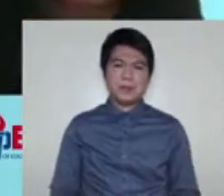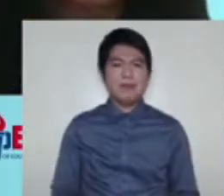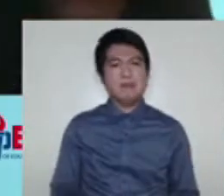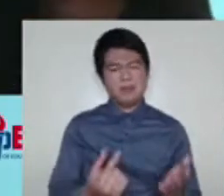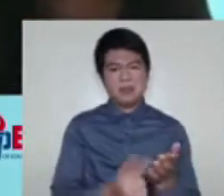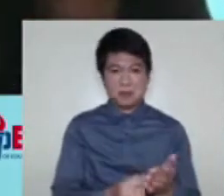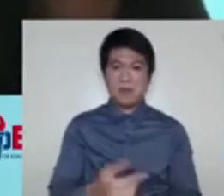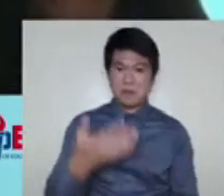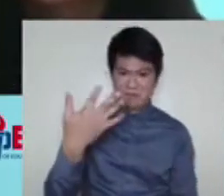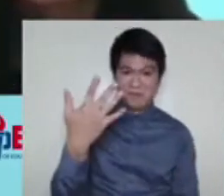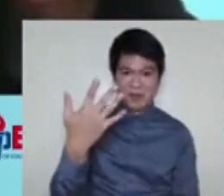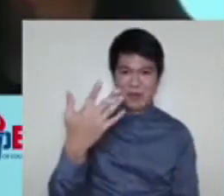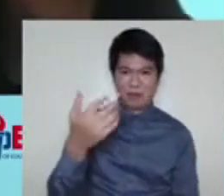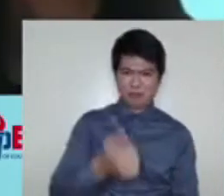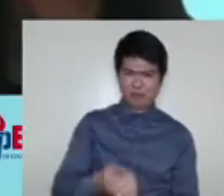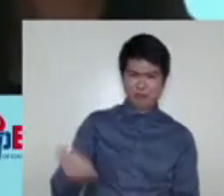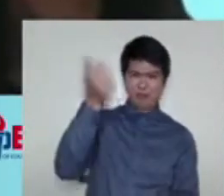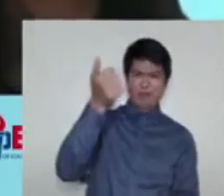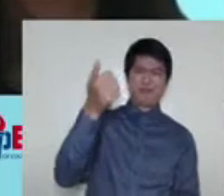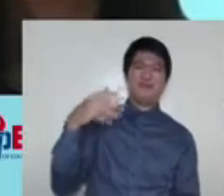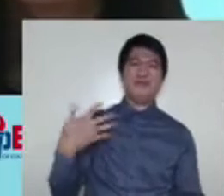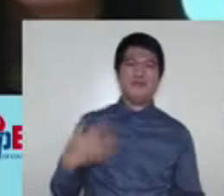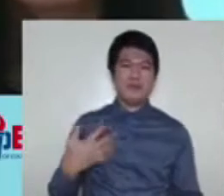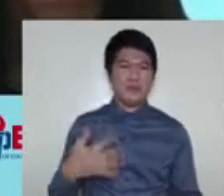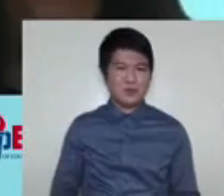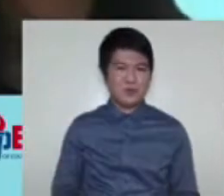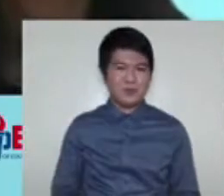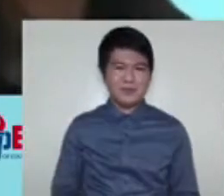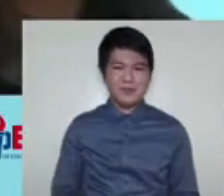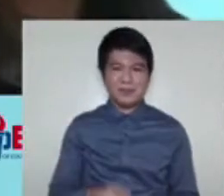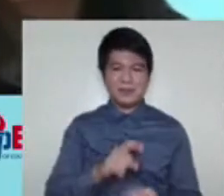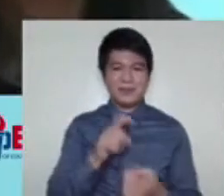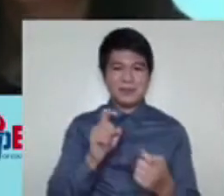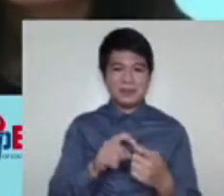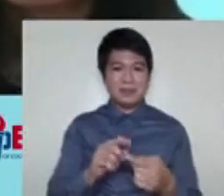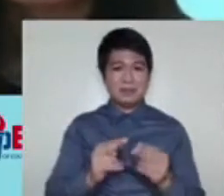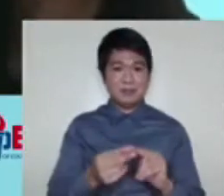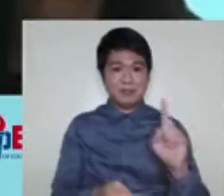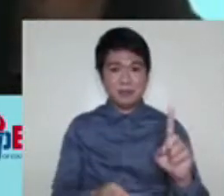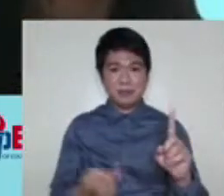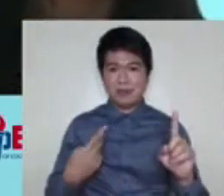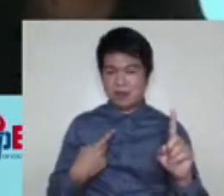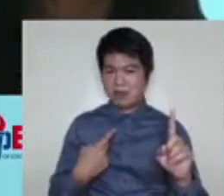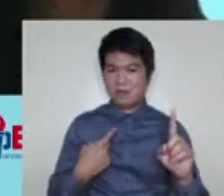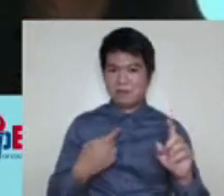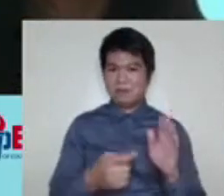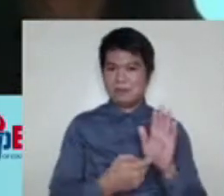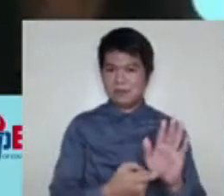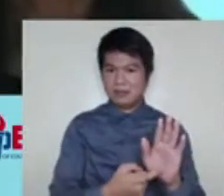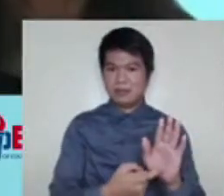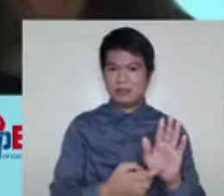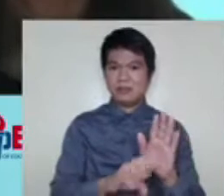outstanding performance. So specifically in number 1, if you can see, we have provided examples here. If you can